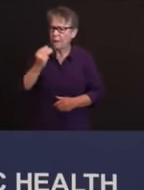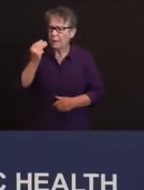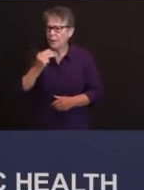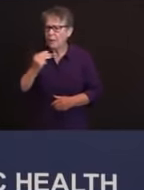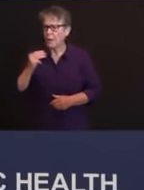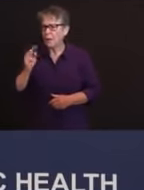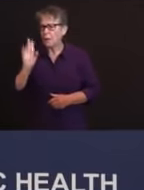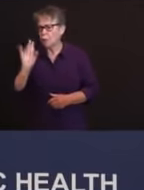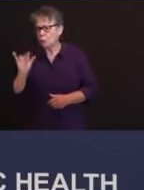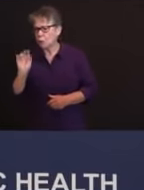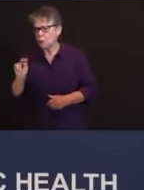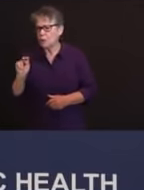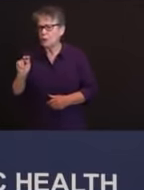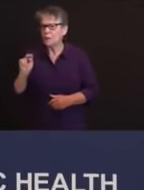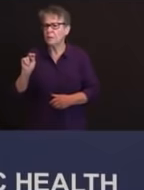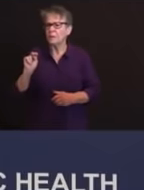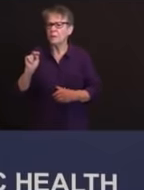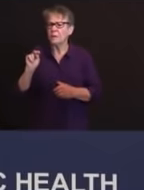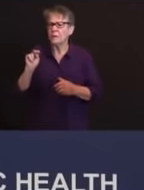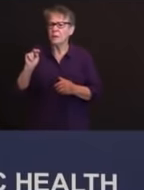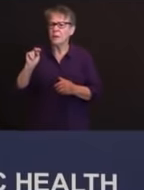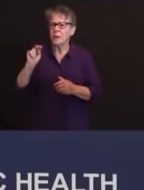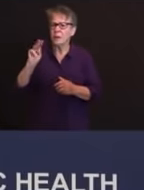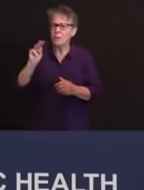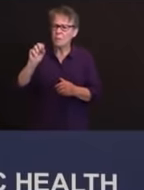Morris in triple digits today as well.